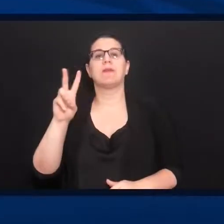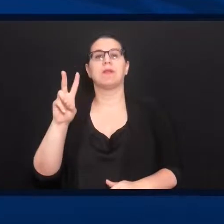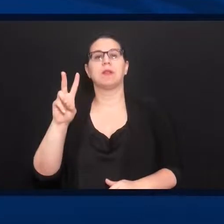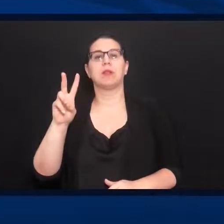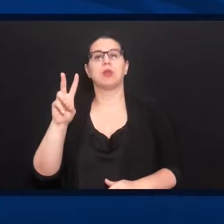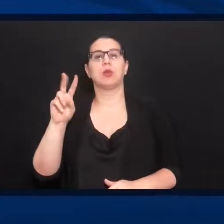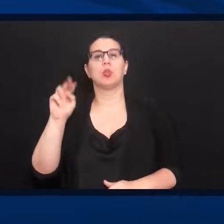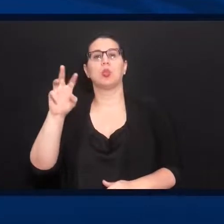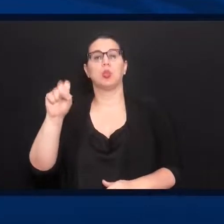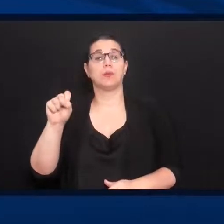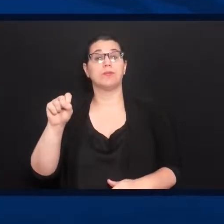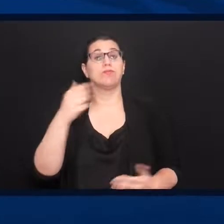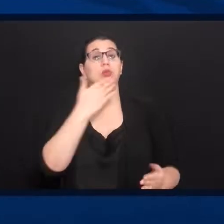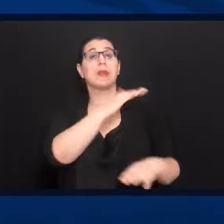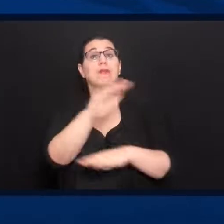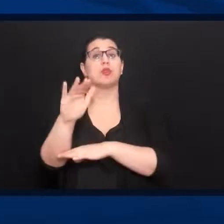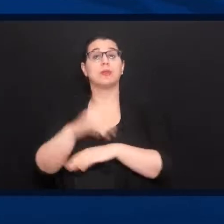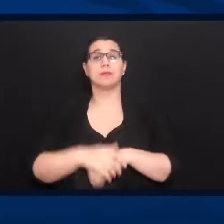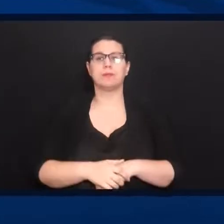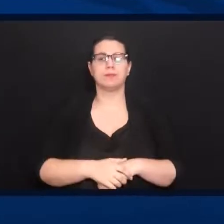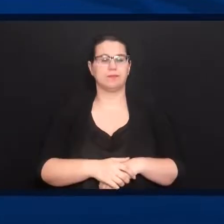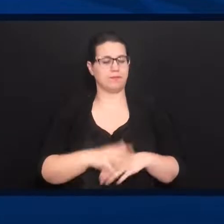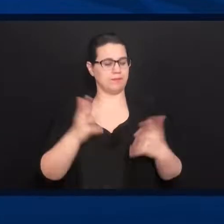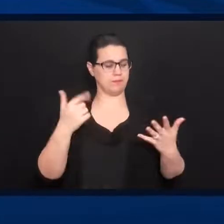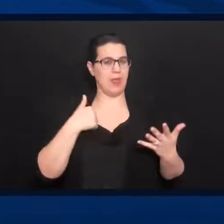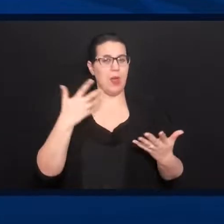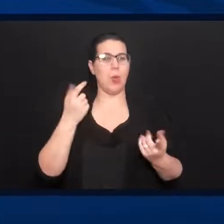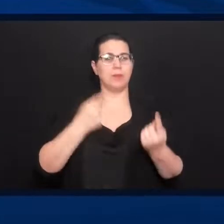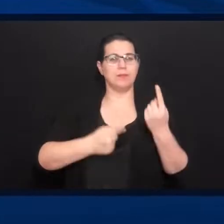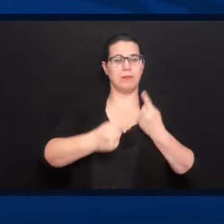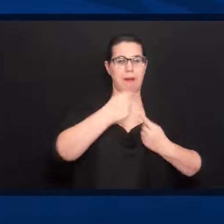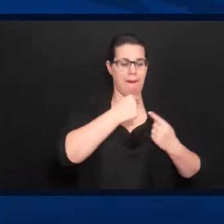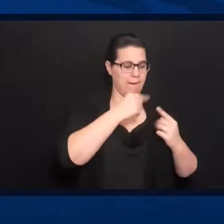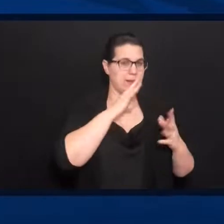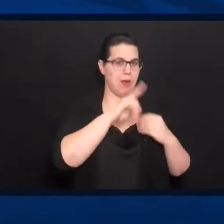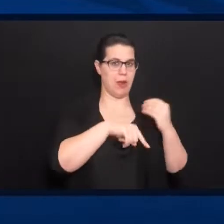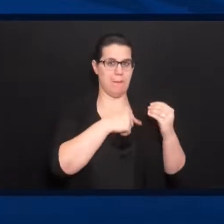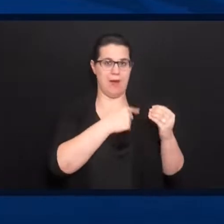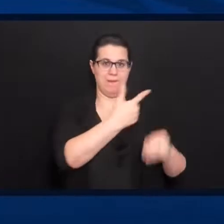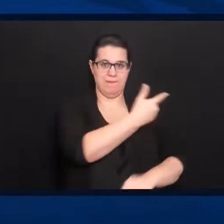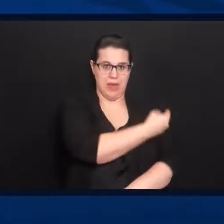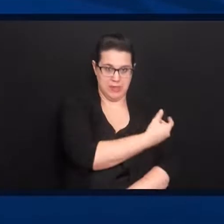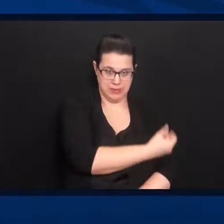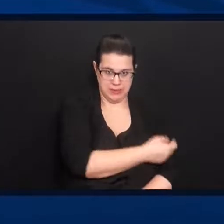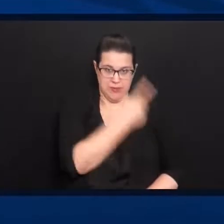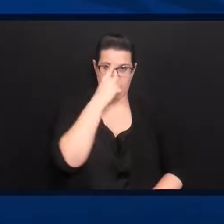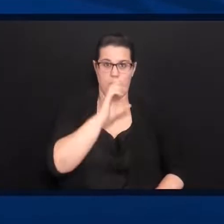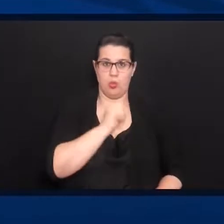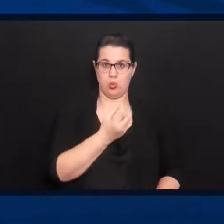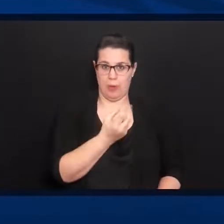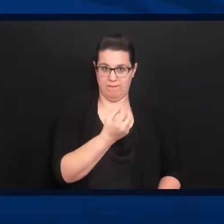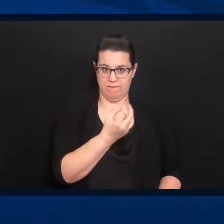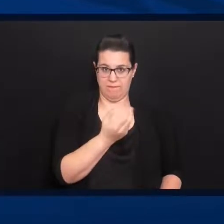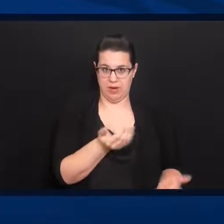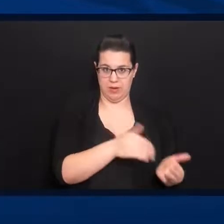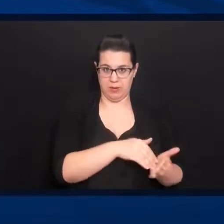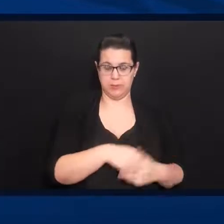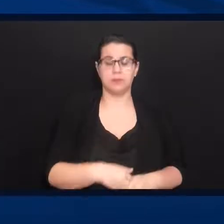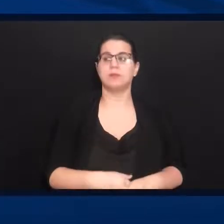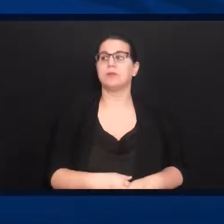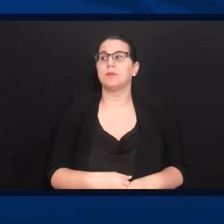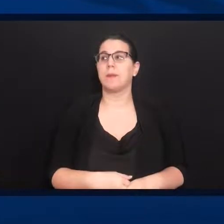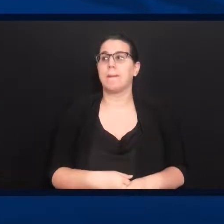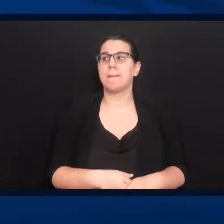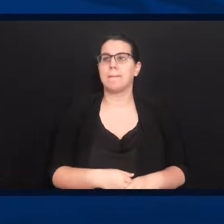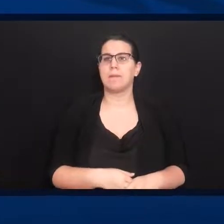Good afternoon, everybody. I'd like to circle back to the vaccines for the 5 to 12-year-olds. Does the state have